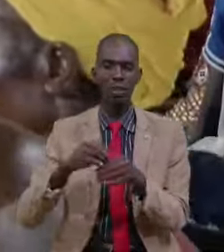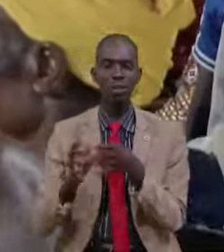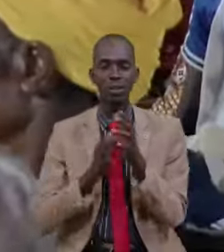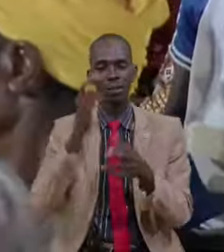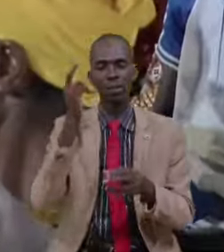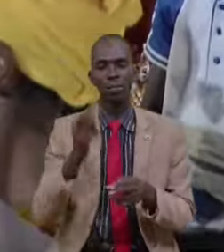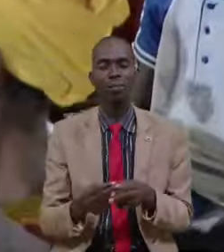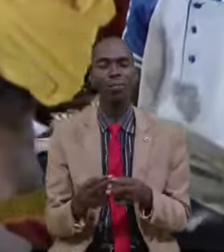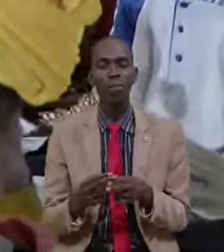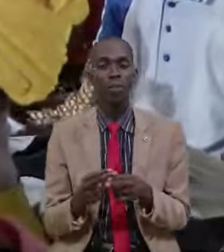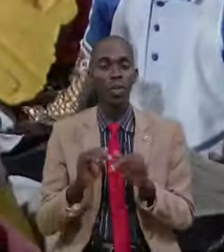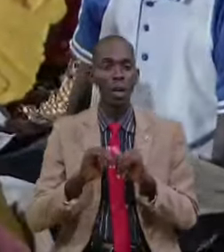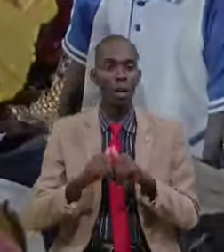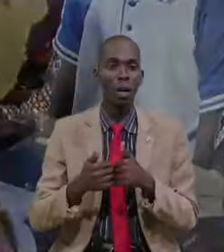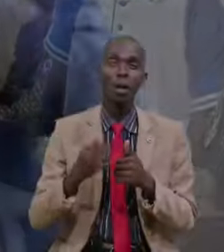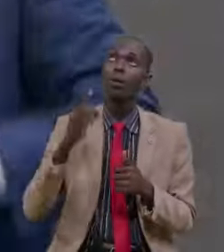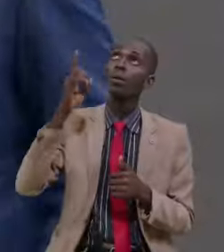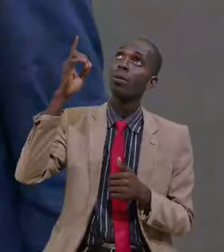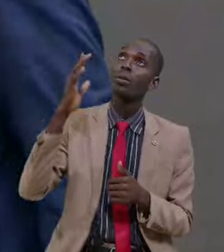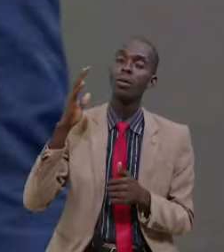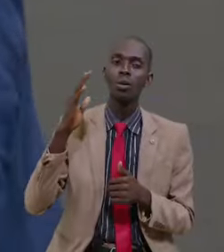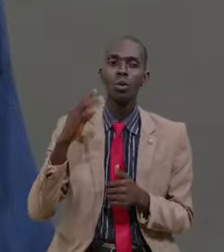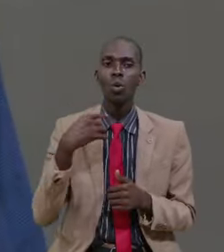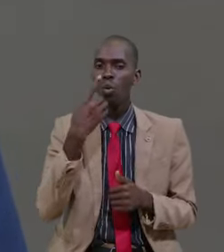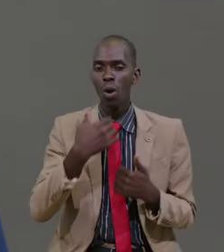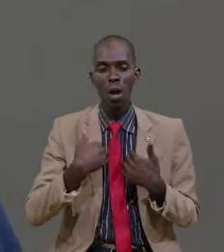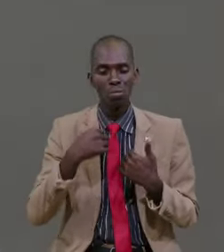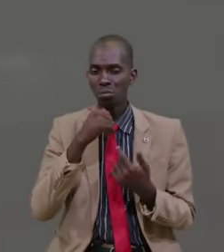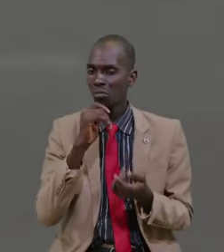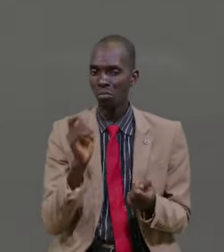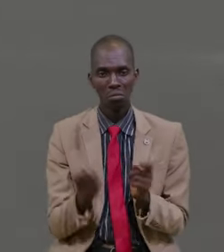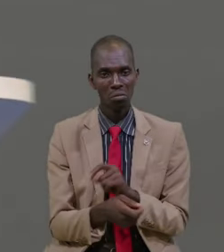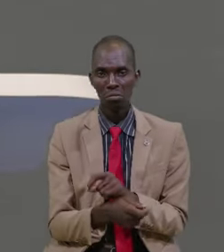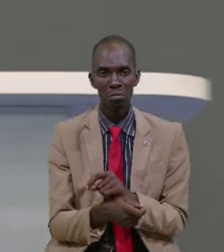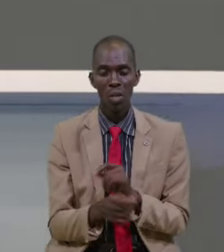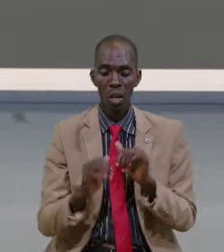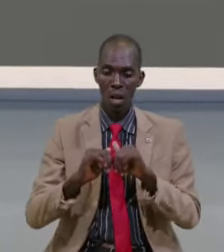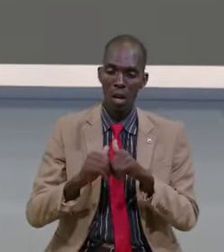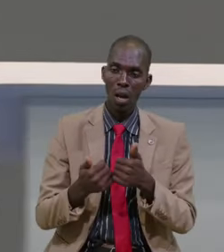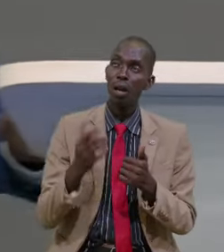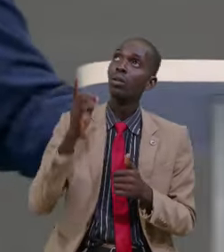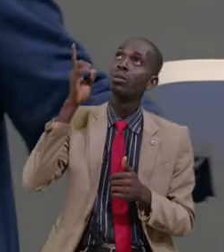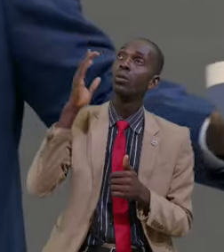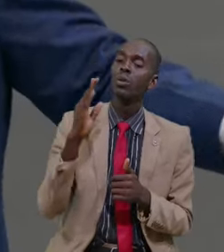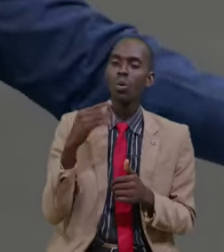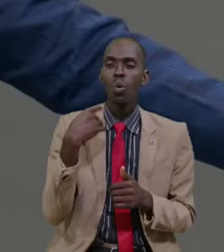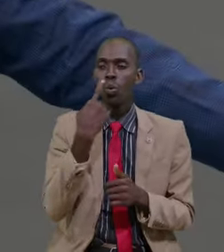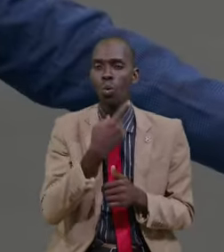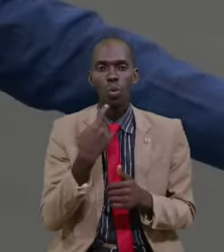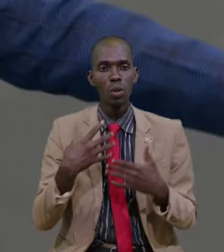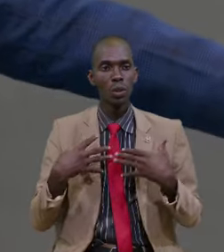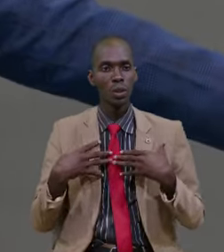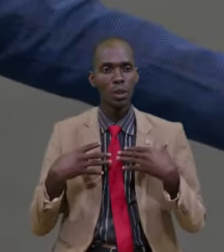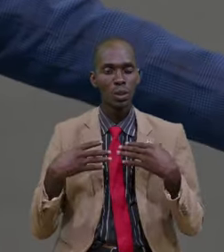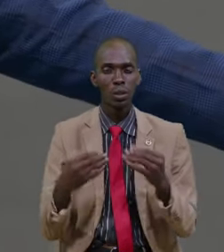How God who has not changed, how God who healed in the